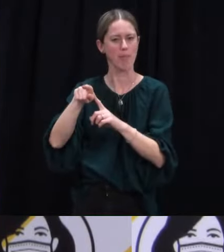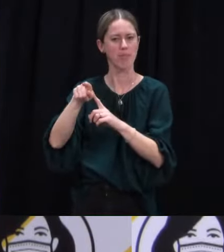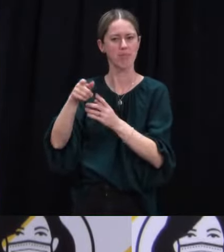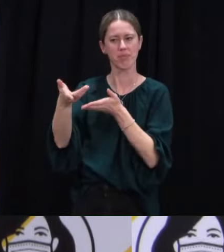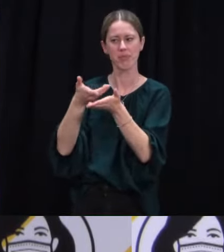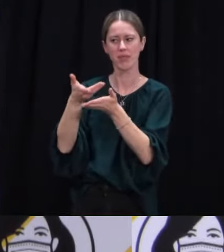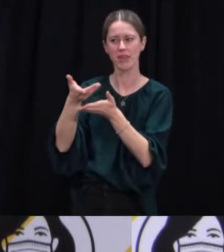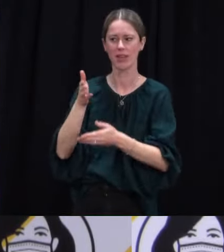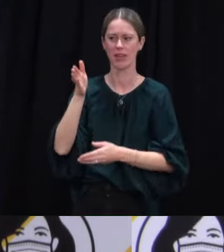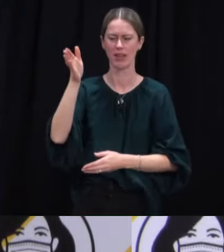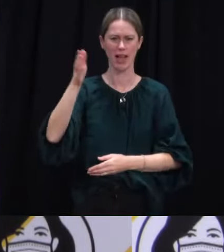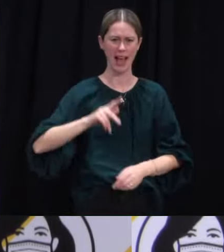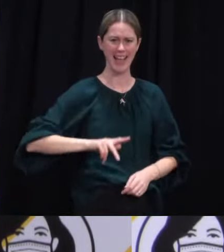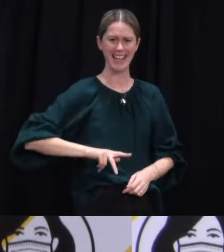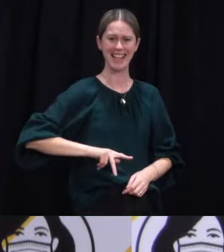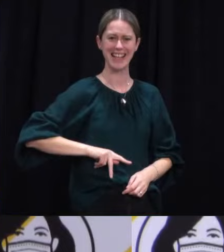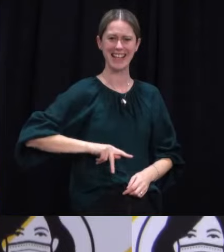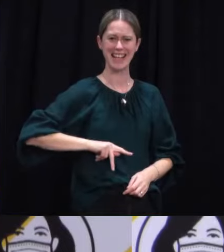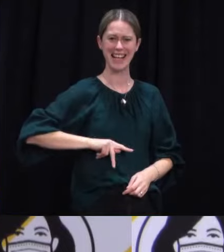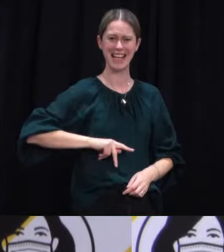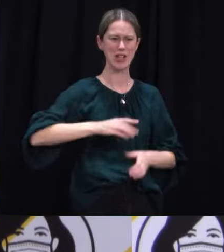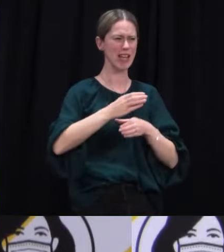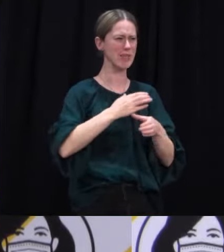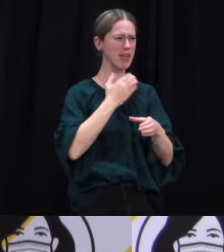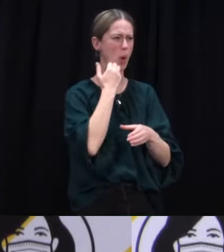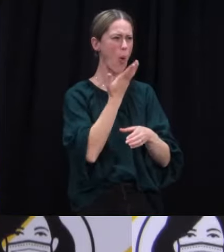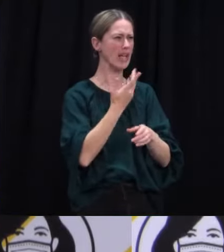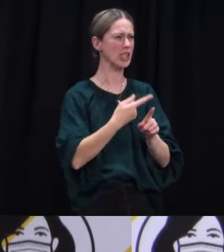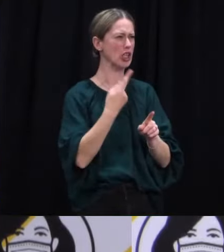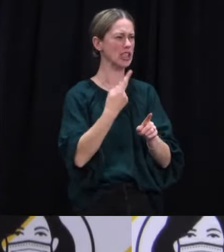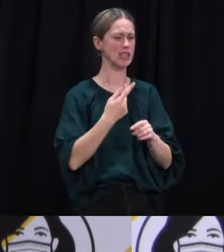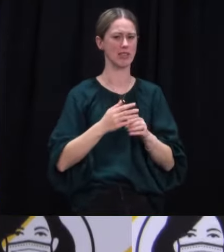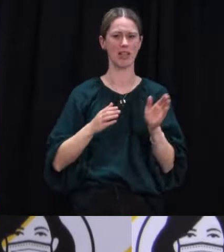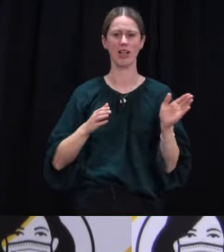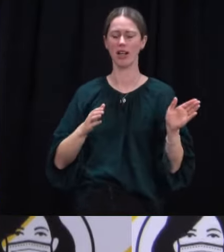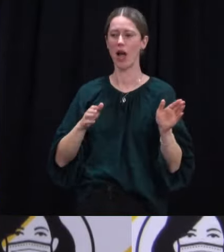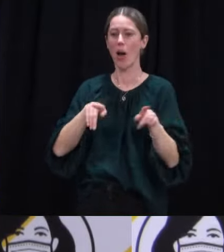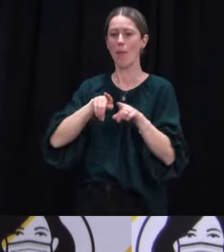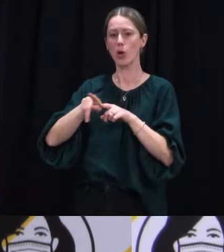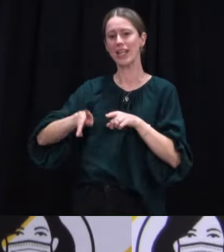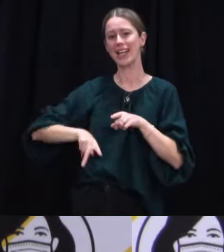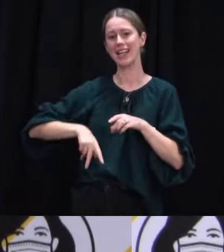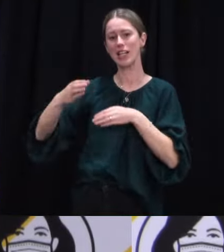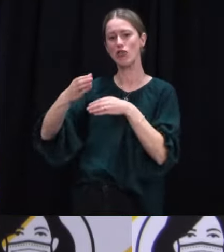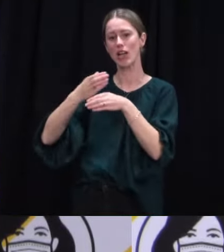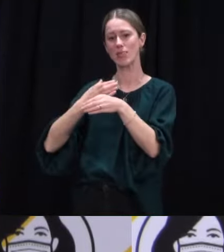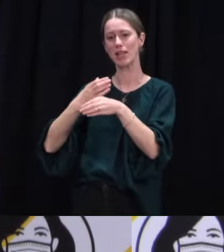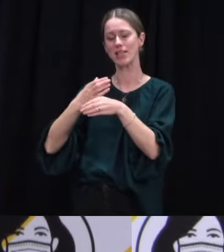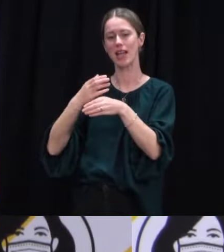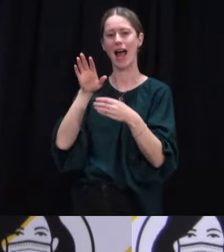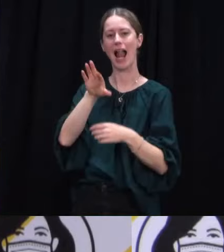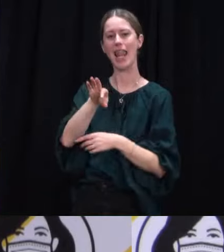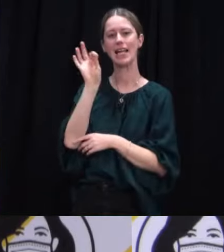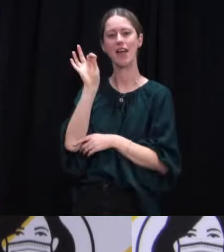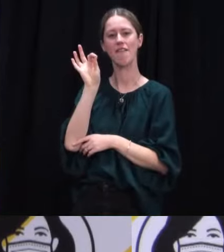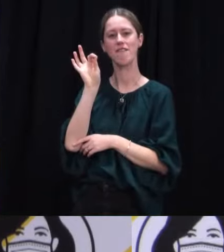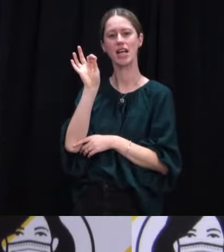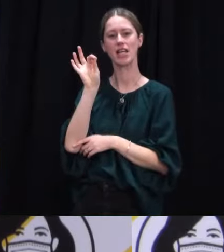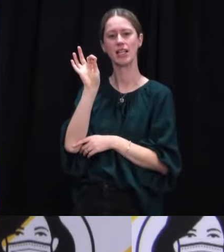this morning. Is a kidney transplant ever not urgent? Most kidney transplants are done as an elective procedure, whether